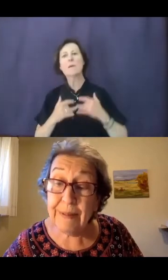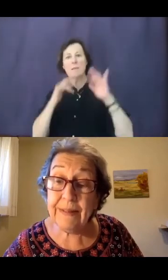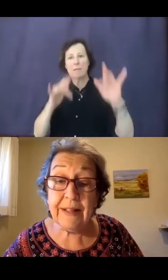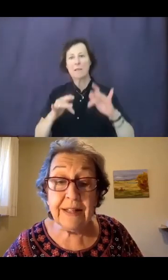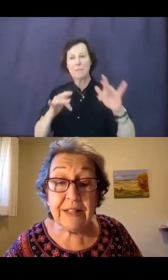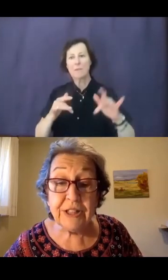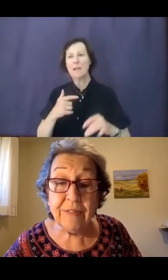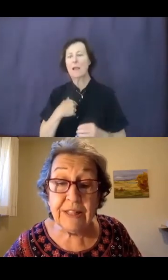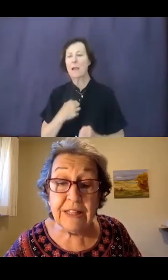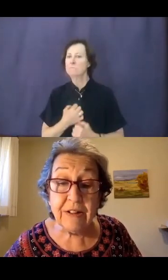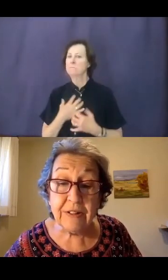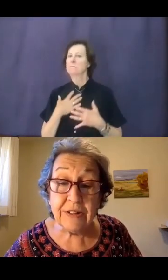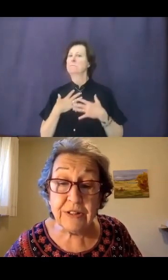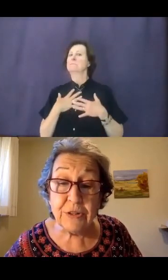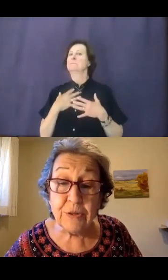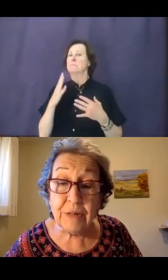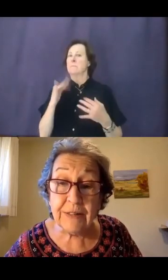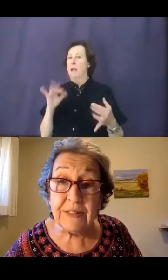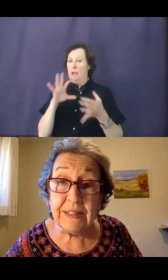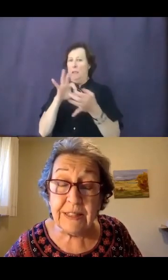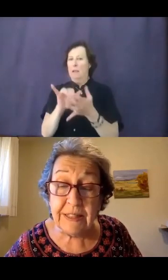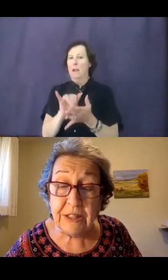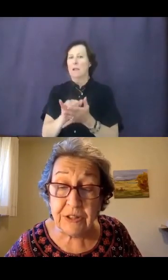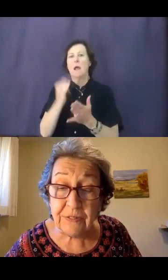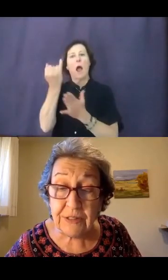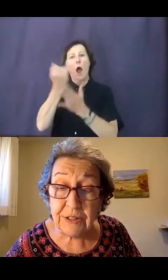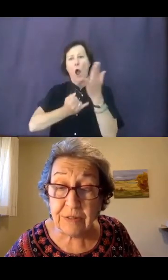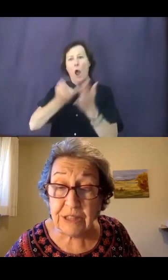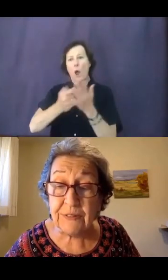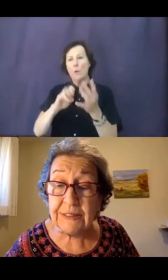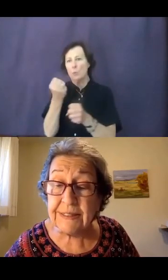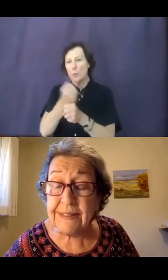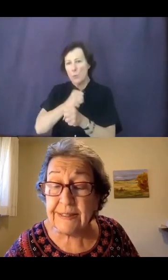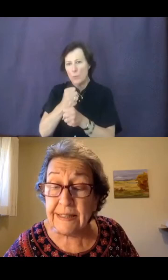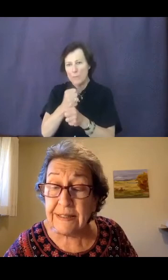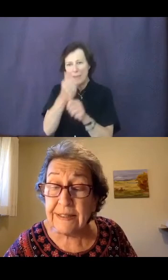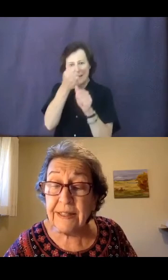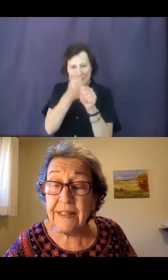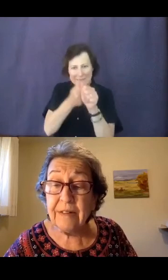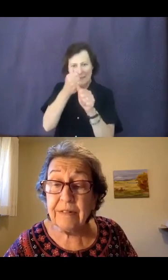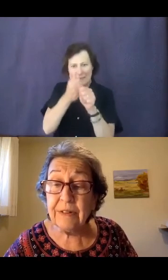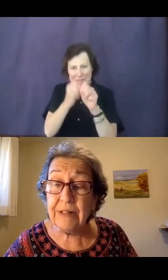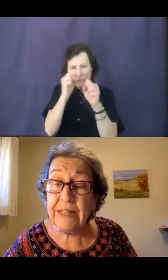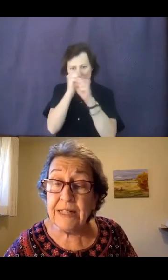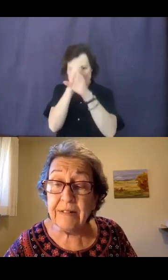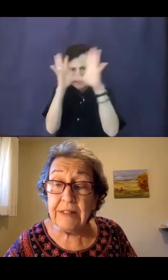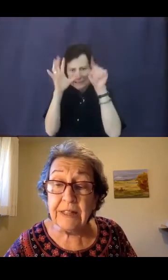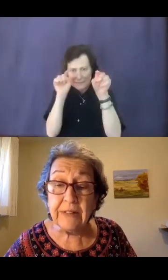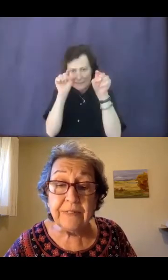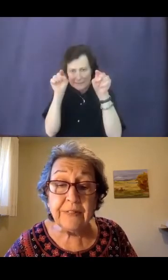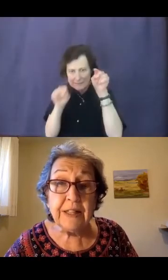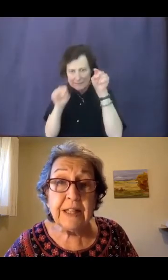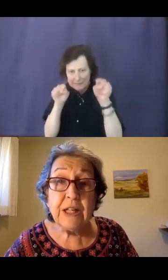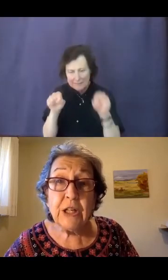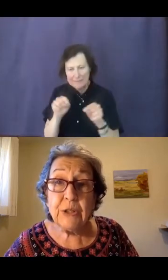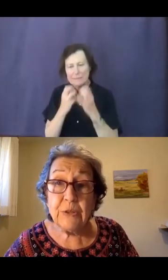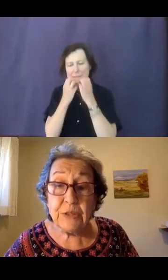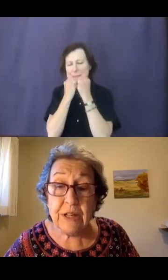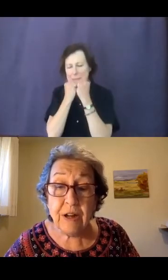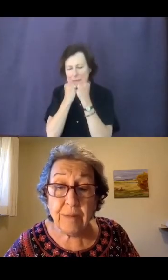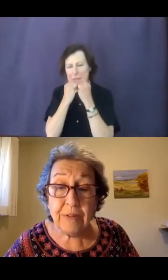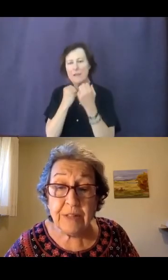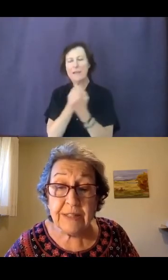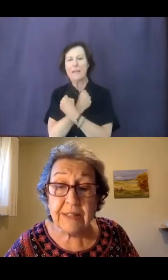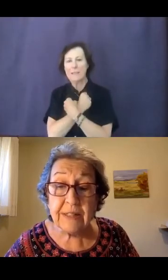again by the connection with an artist who crafted each of these graceful little scenes with great care and love,